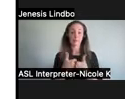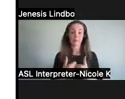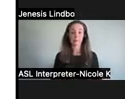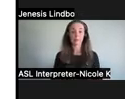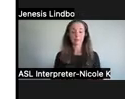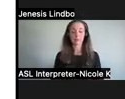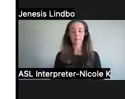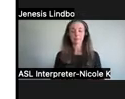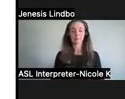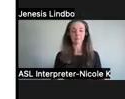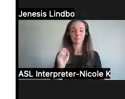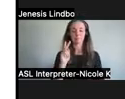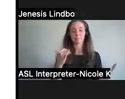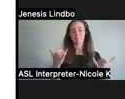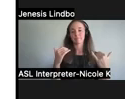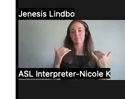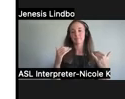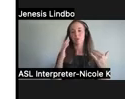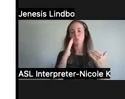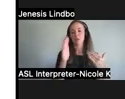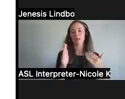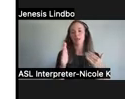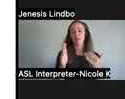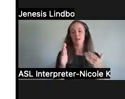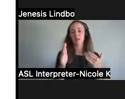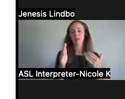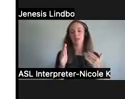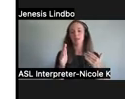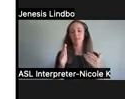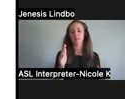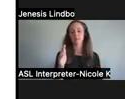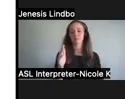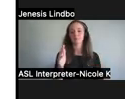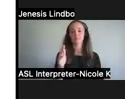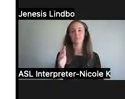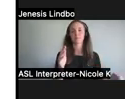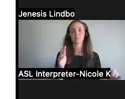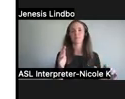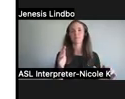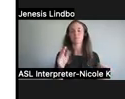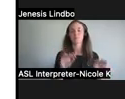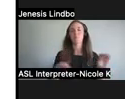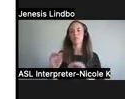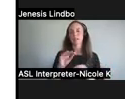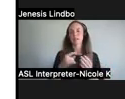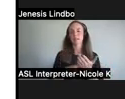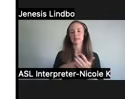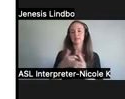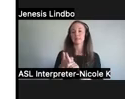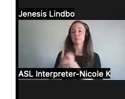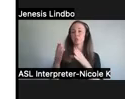So now we're going to move a little bit up the kind of the mobility ladder and talk about someone who is